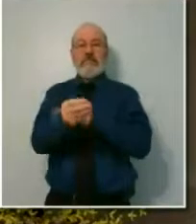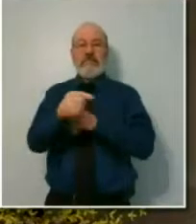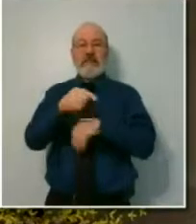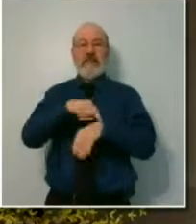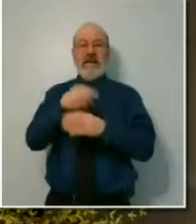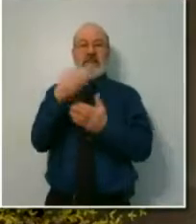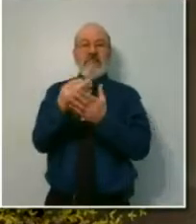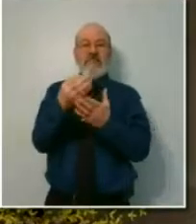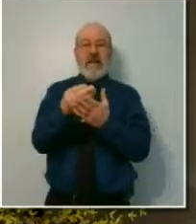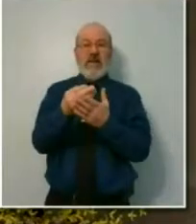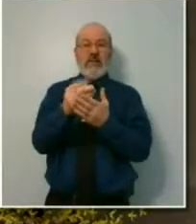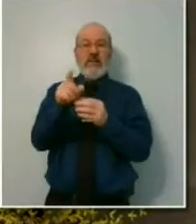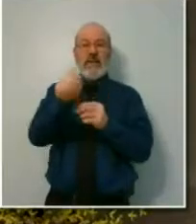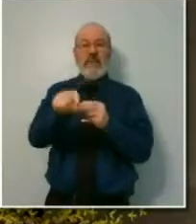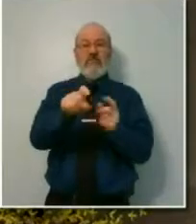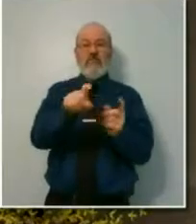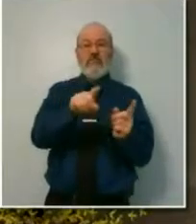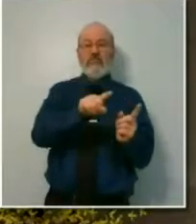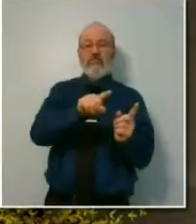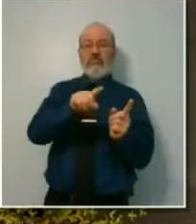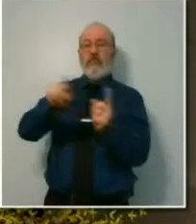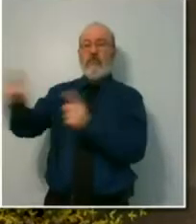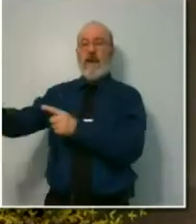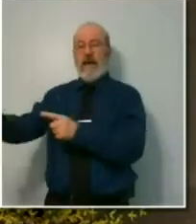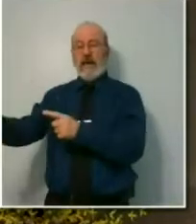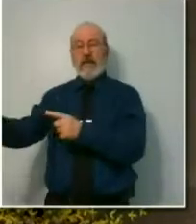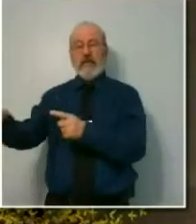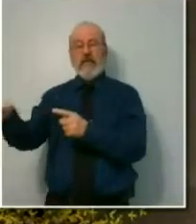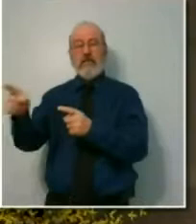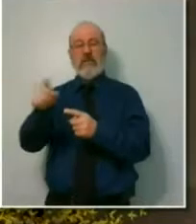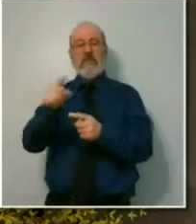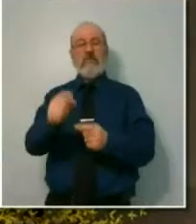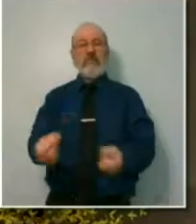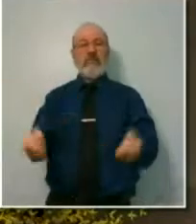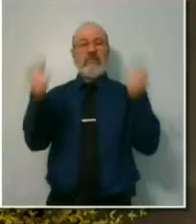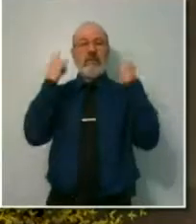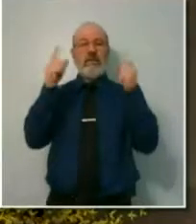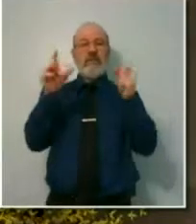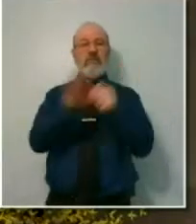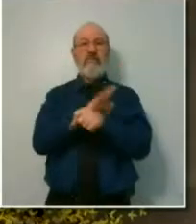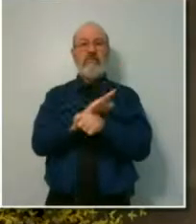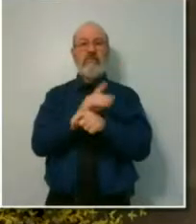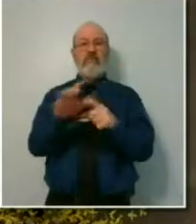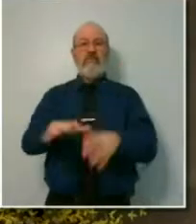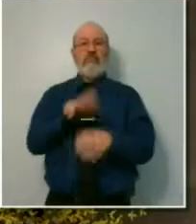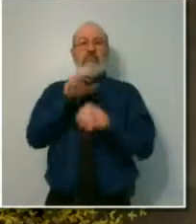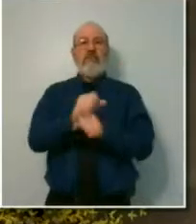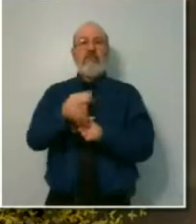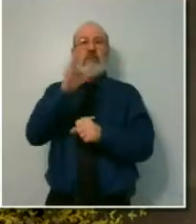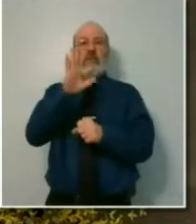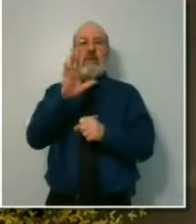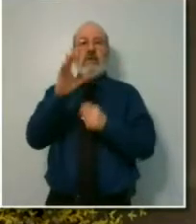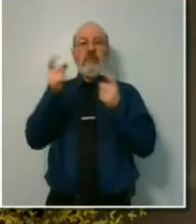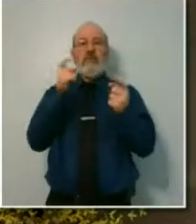be turned back. We do not understand completely, but we're confident that God has it under control.